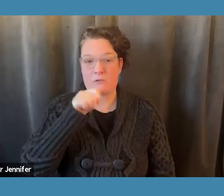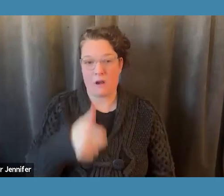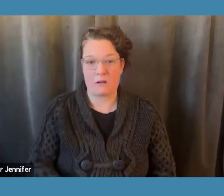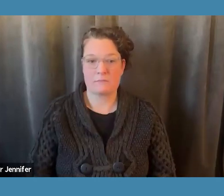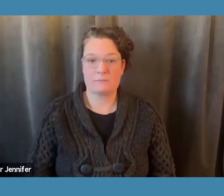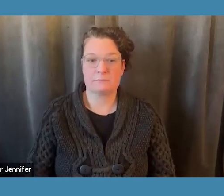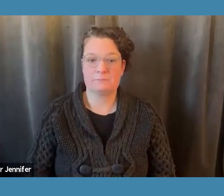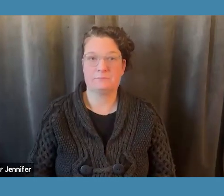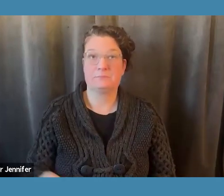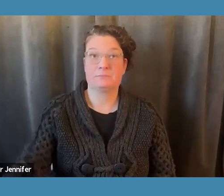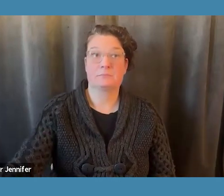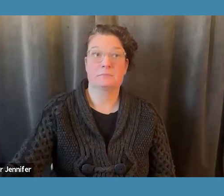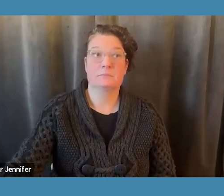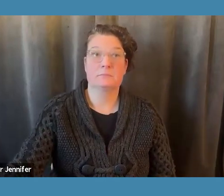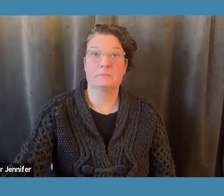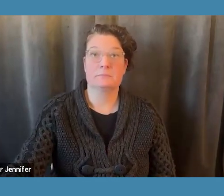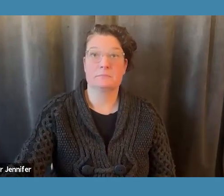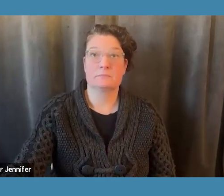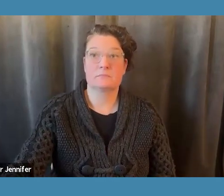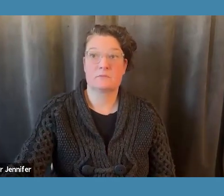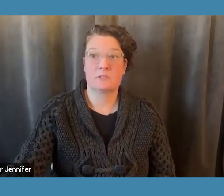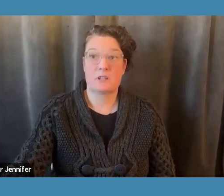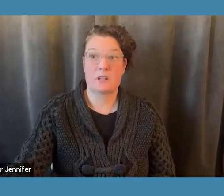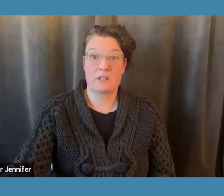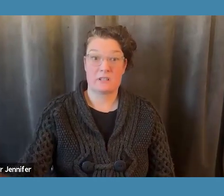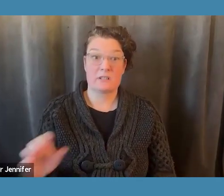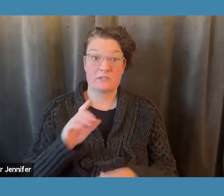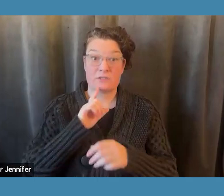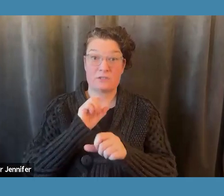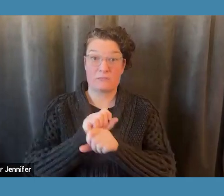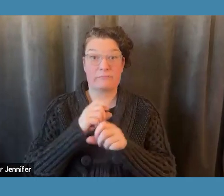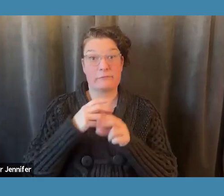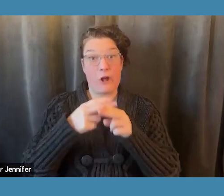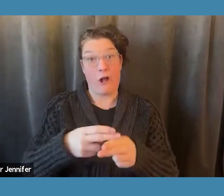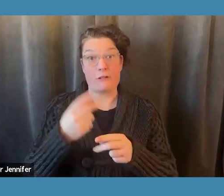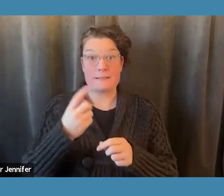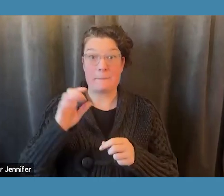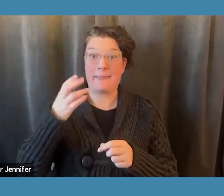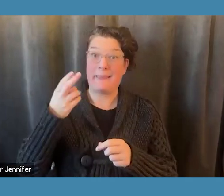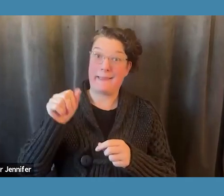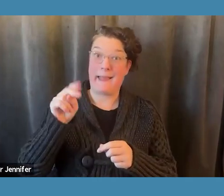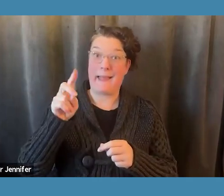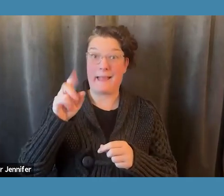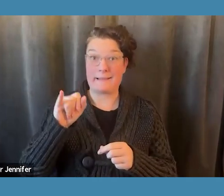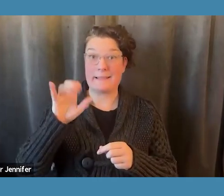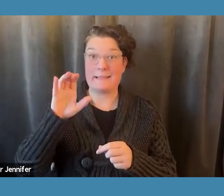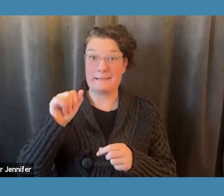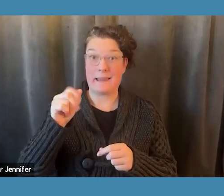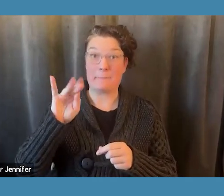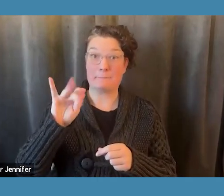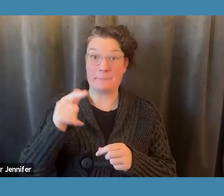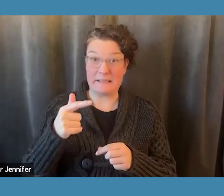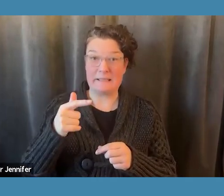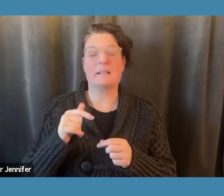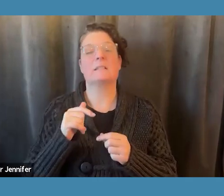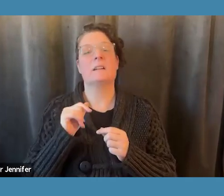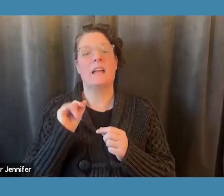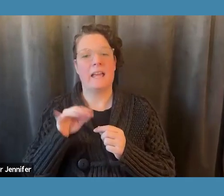whether a condition is handicapping, the categories they're looking at are ambulatory, your ability to